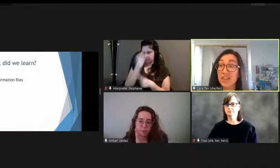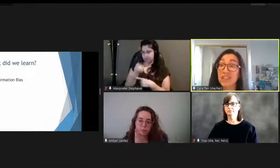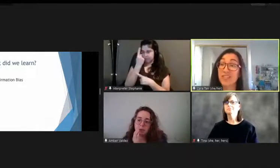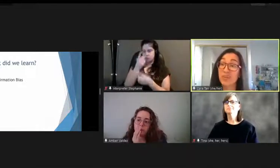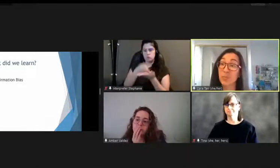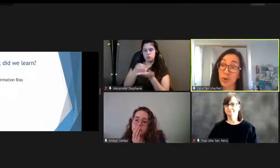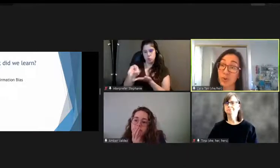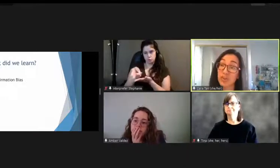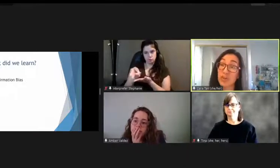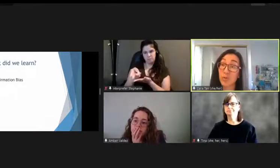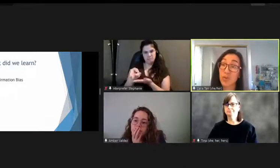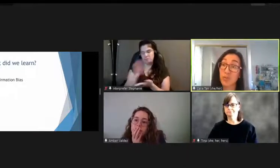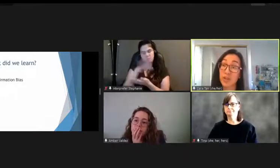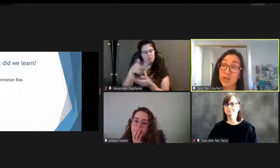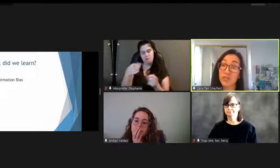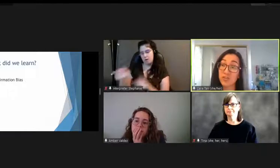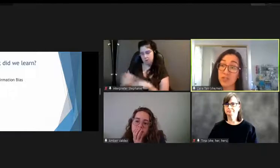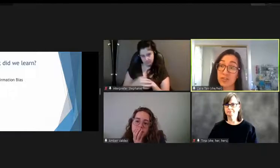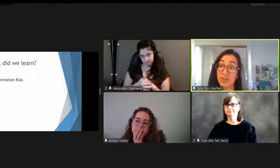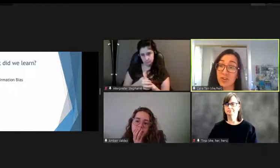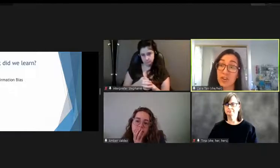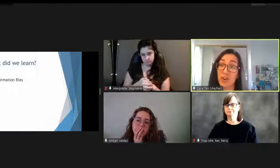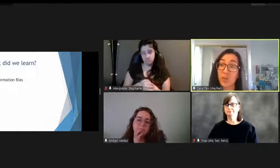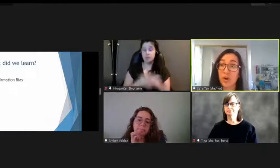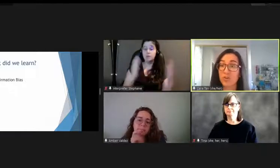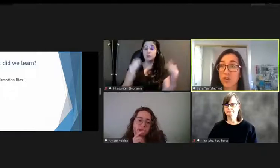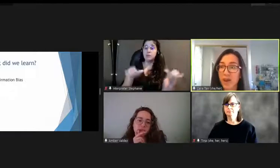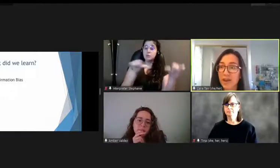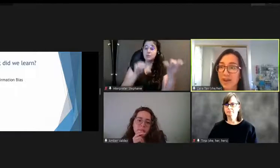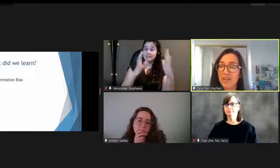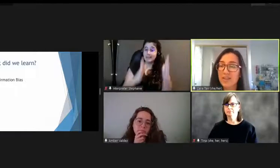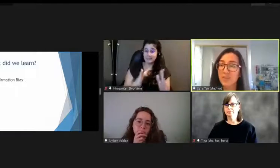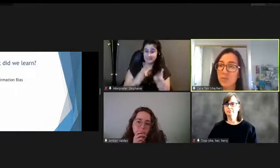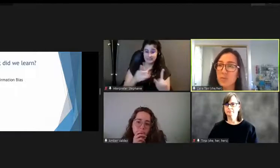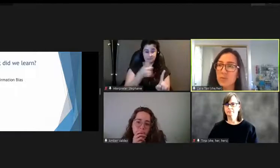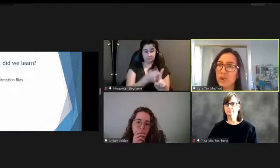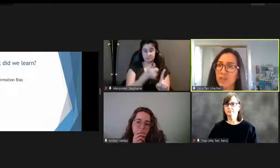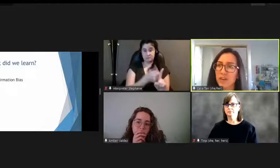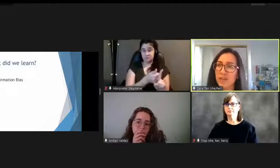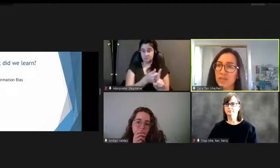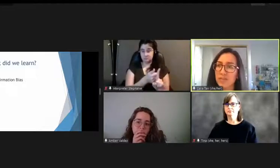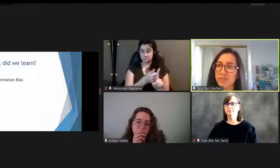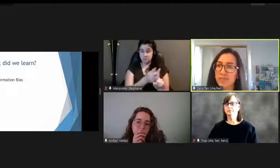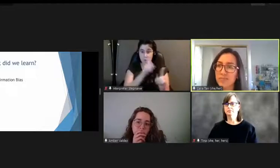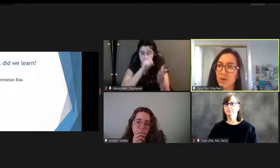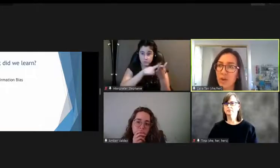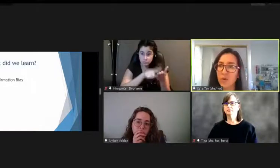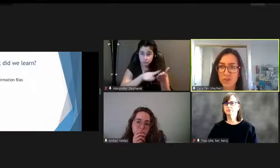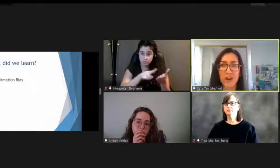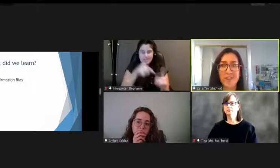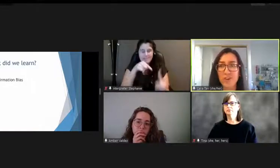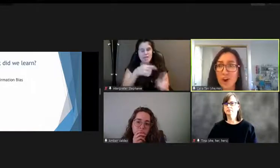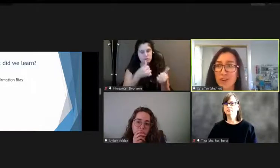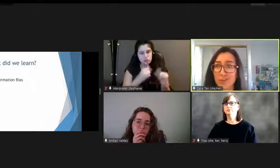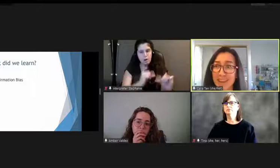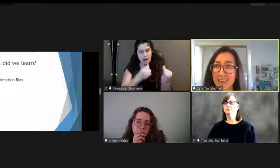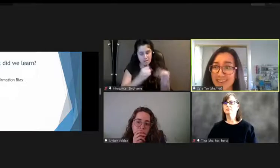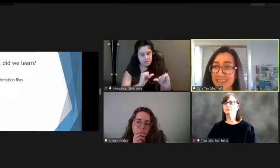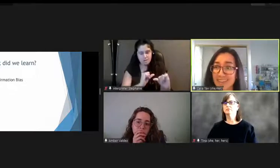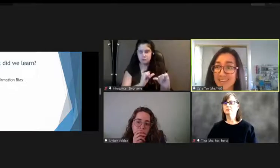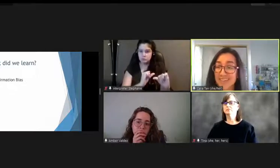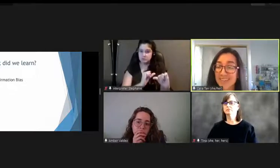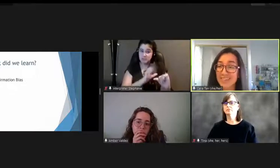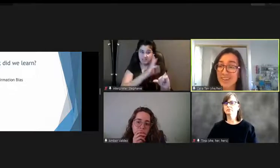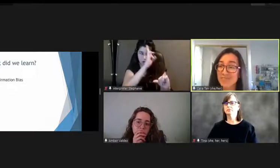scientists take this approach. When we do research, we are trying to disprove ourselves. And we try as hard as we